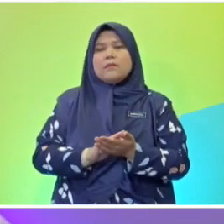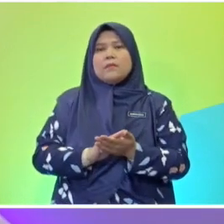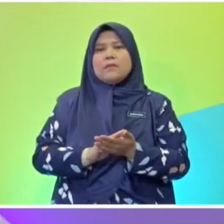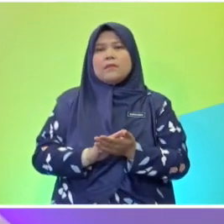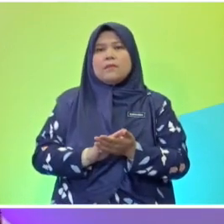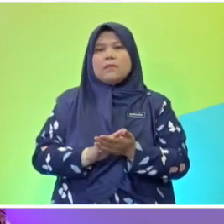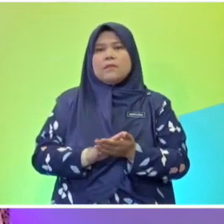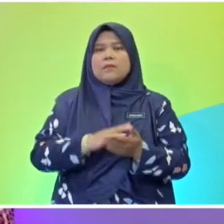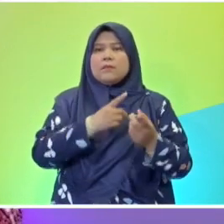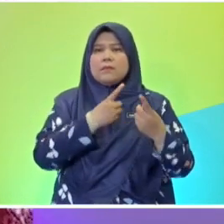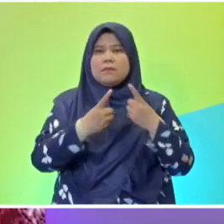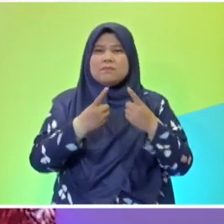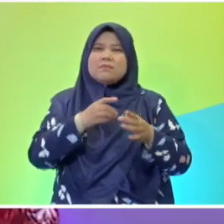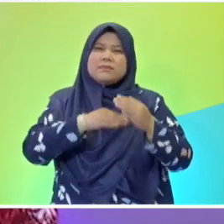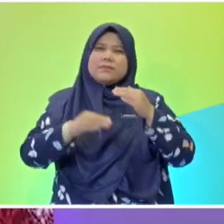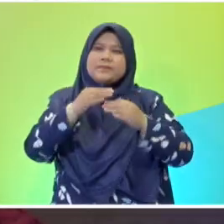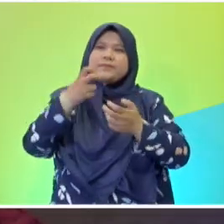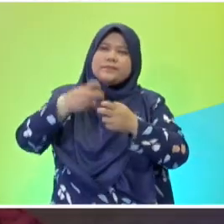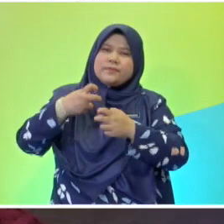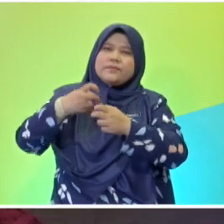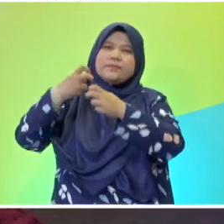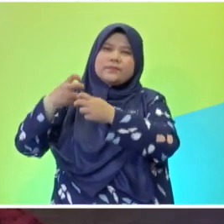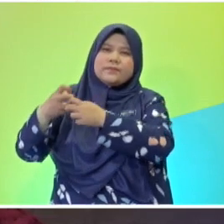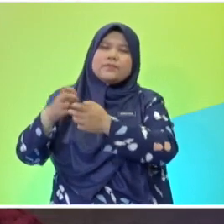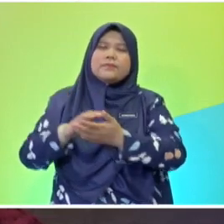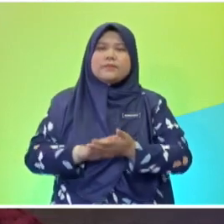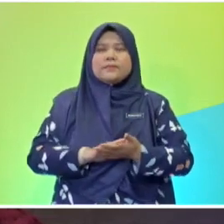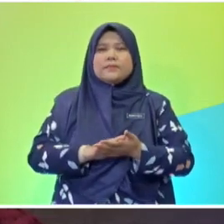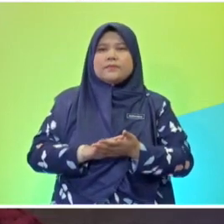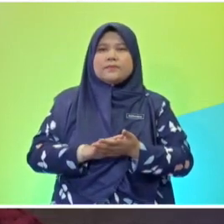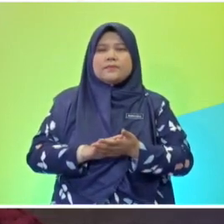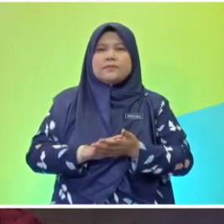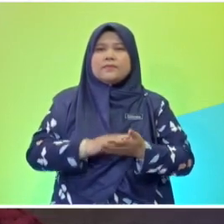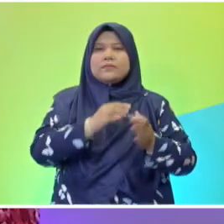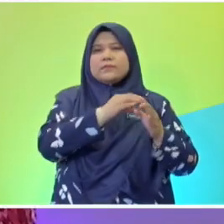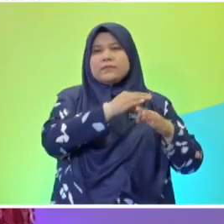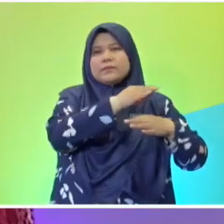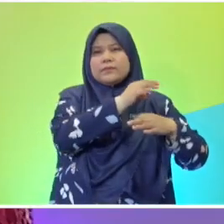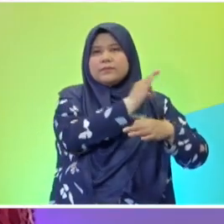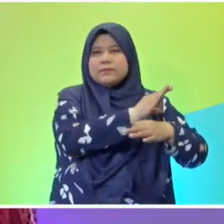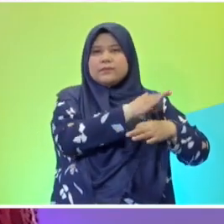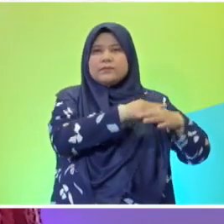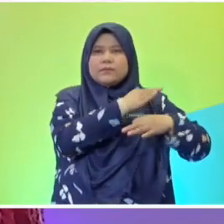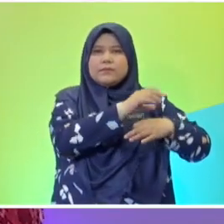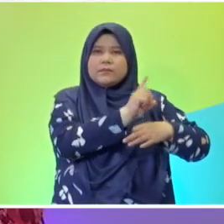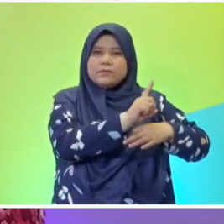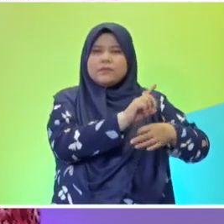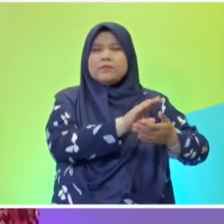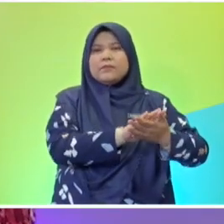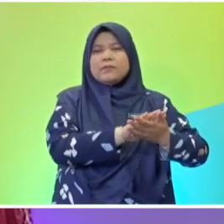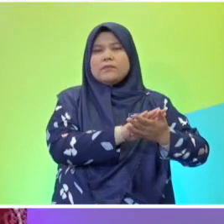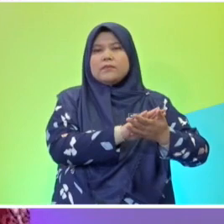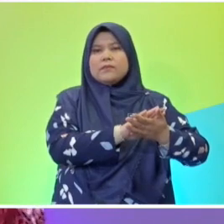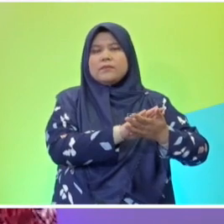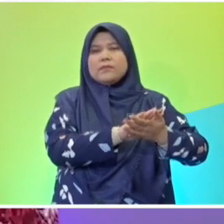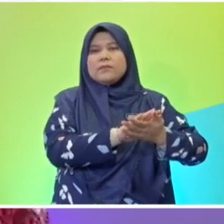tasks. Okay, understood. All right, so Form 2 and Form 3, they are going to answer 10